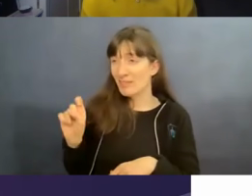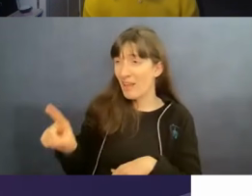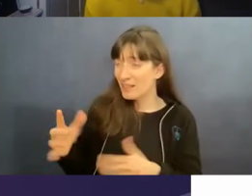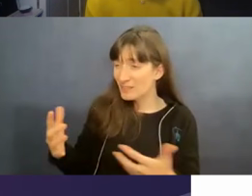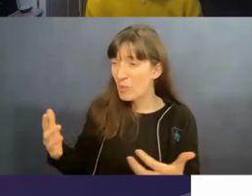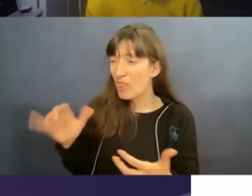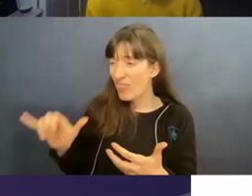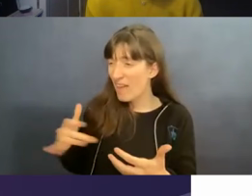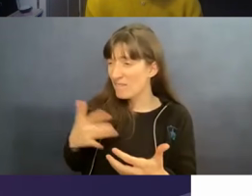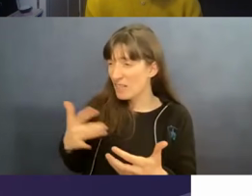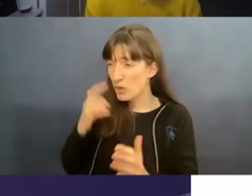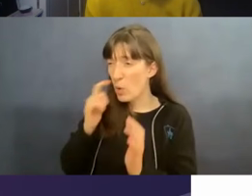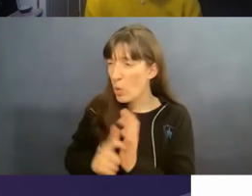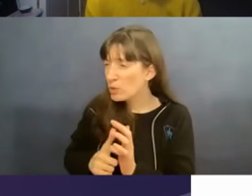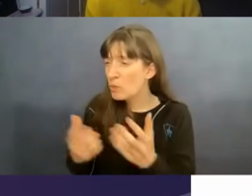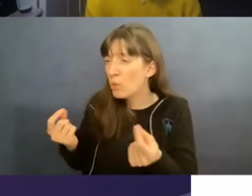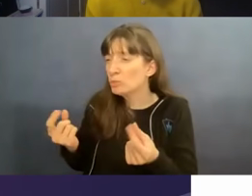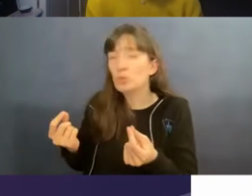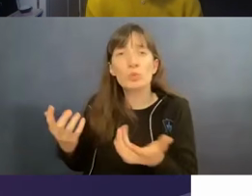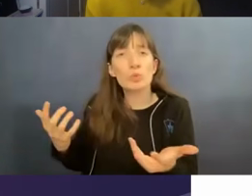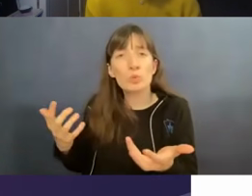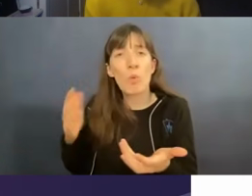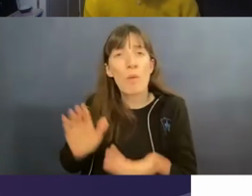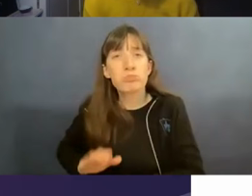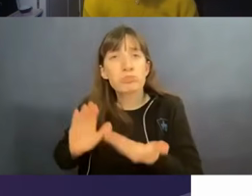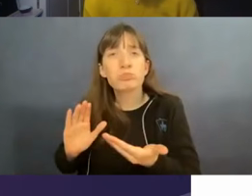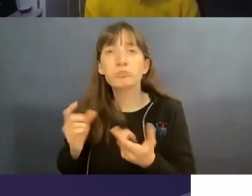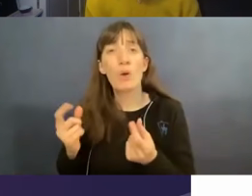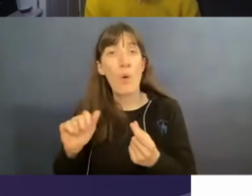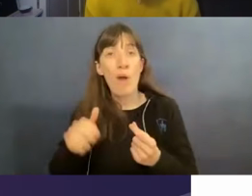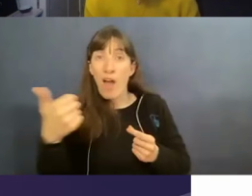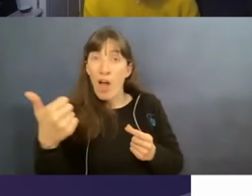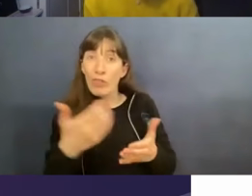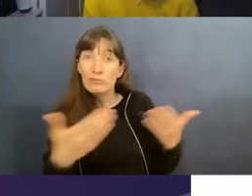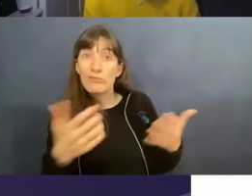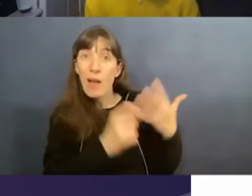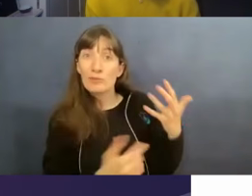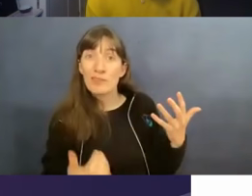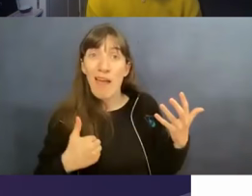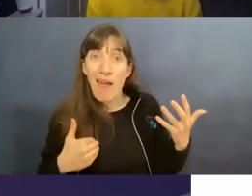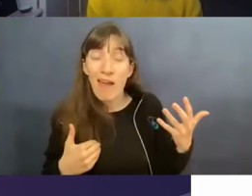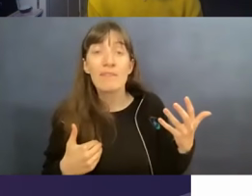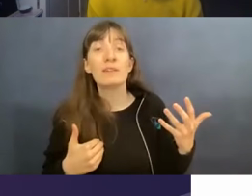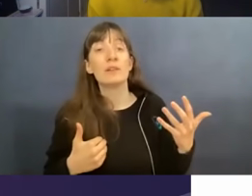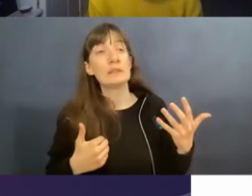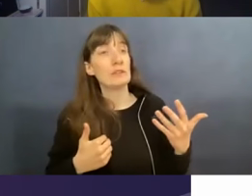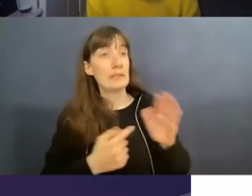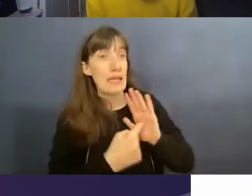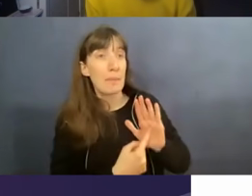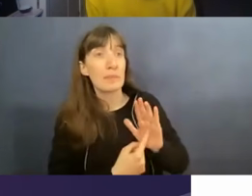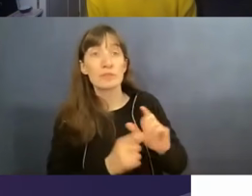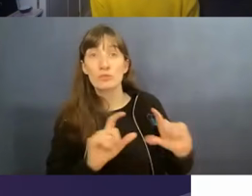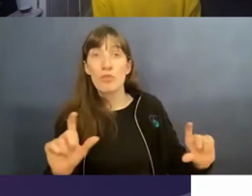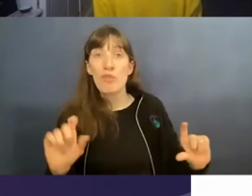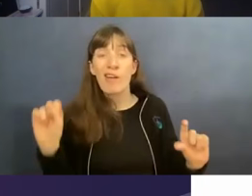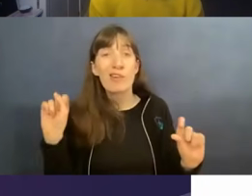that feeling that you noticed? What is something else that maybe you could have done? And there's some examples at the bottom of like, maybe you could talk to a